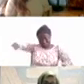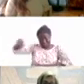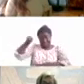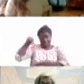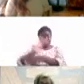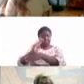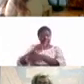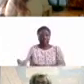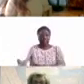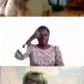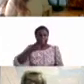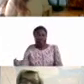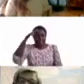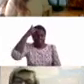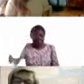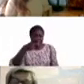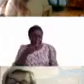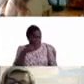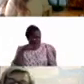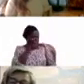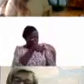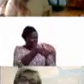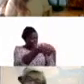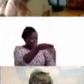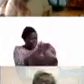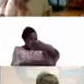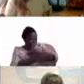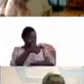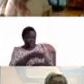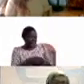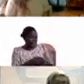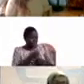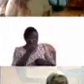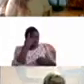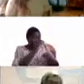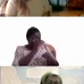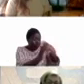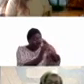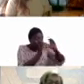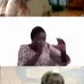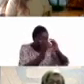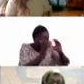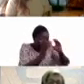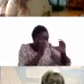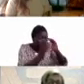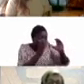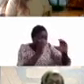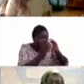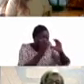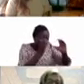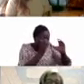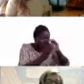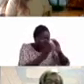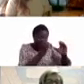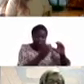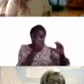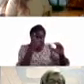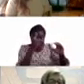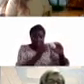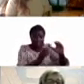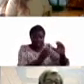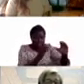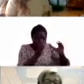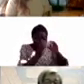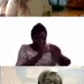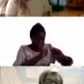Dans notre communauté ici au Burundi, in our society in Burundi, what we experience is